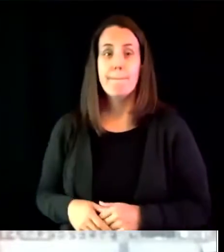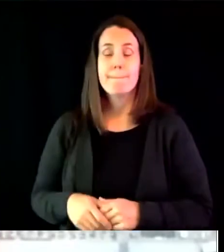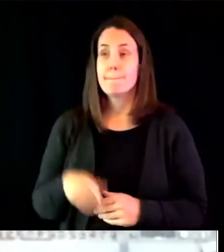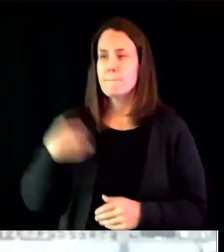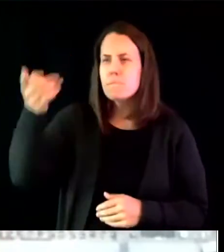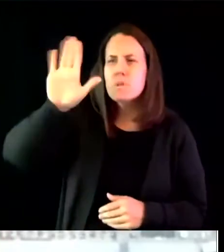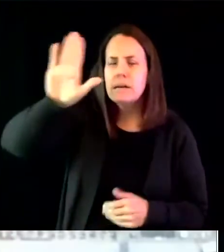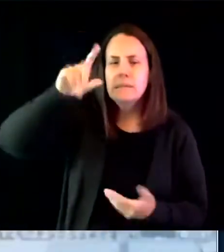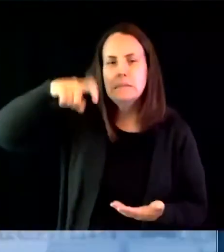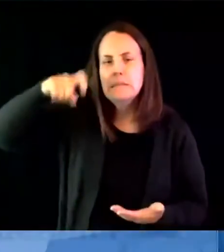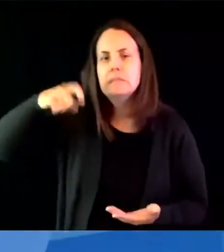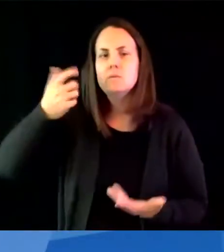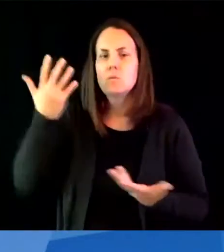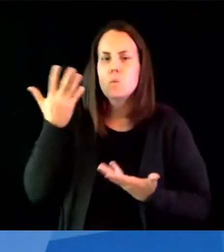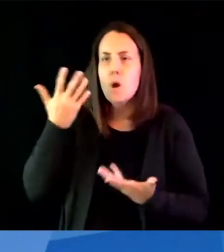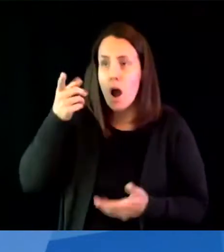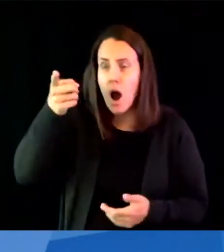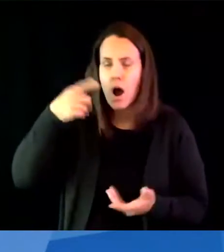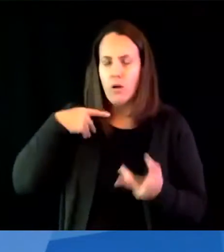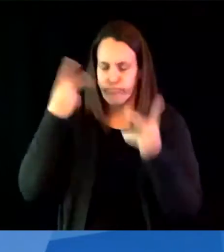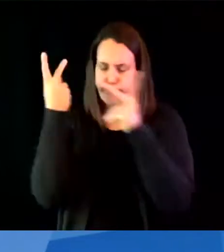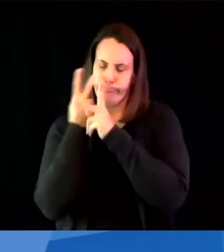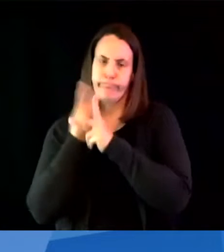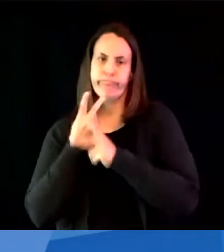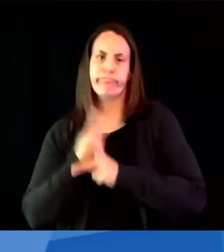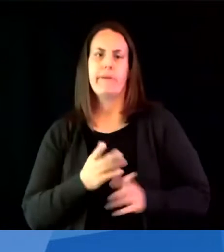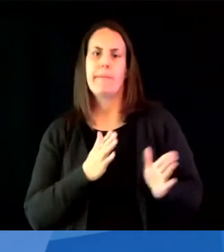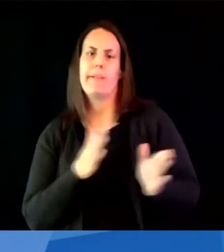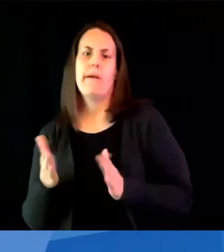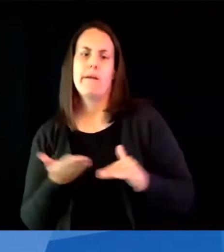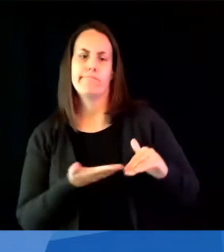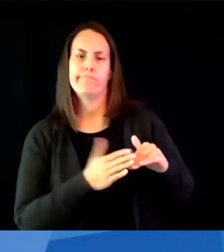need here. Thank you, Deb. The next